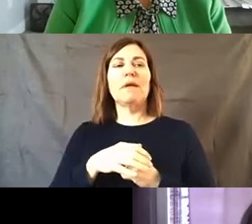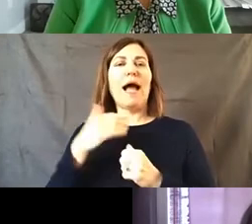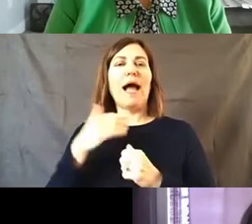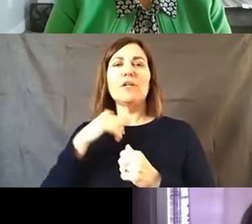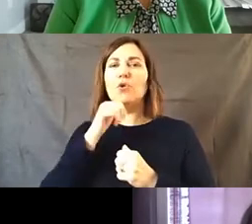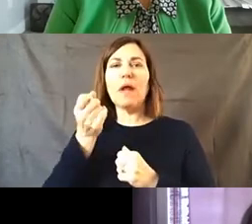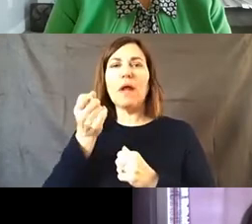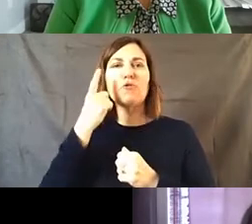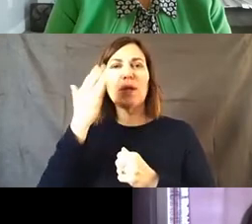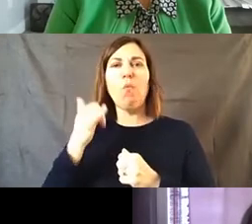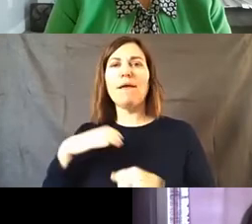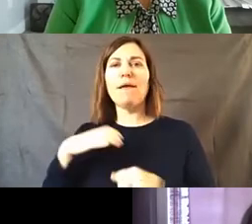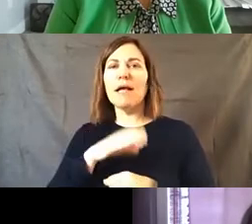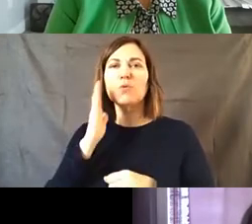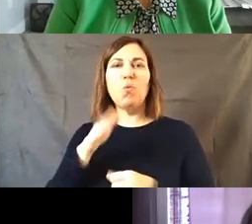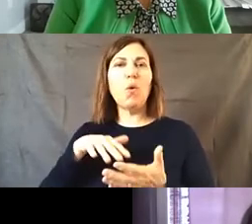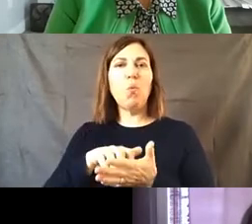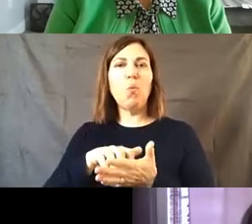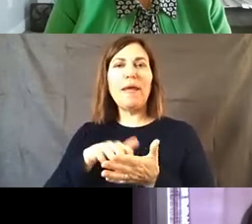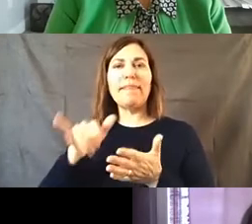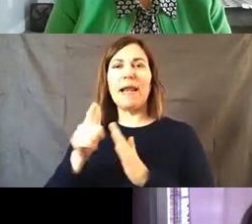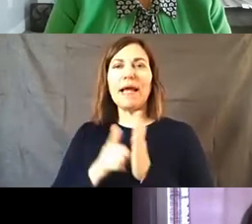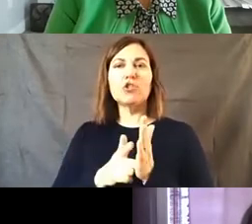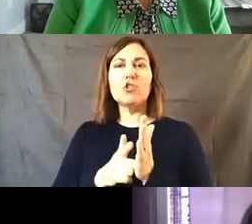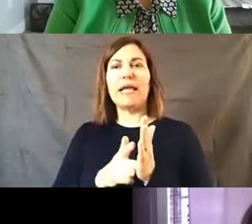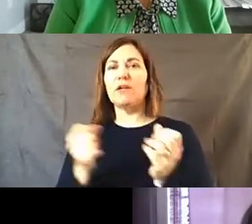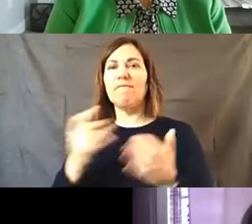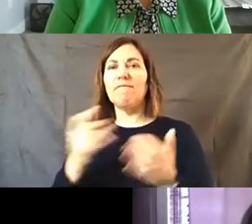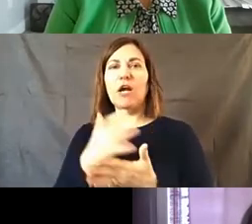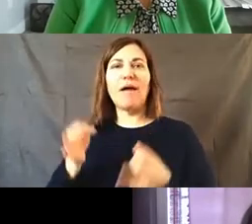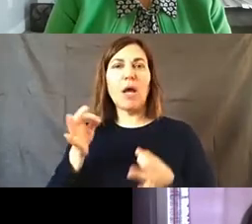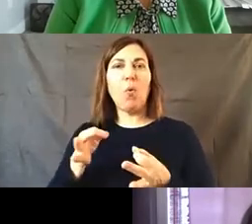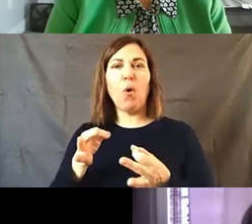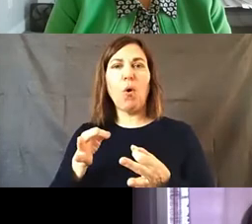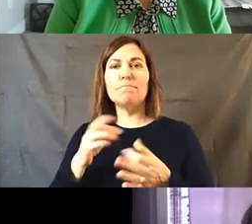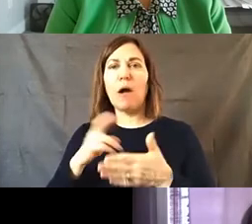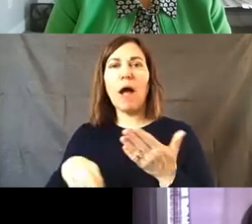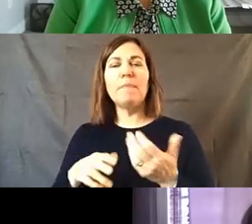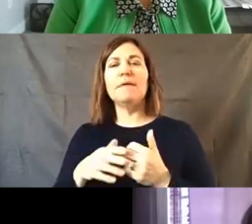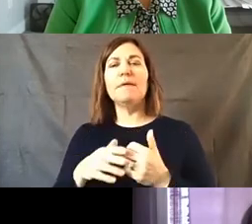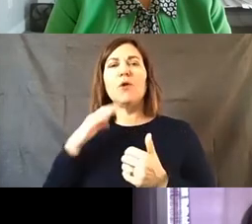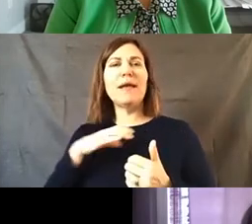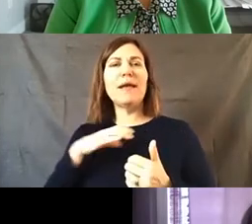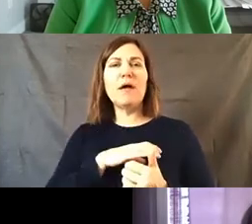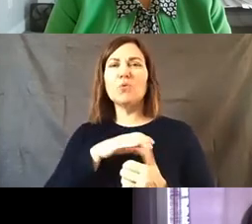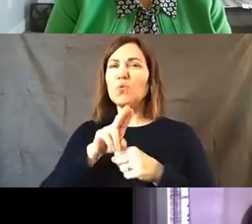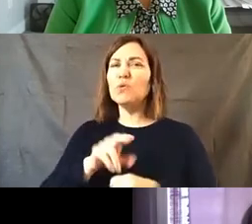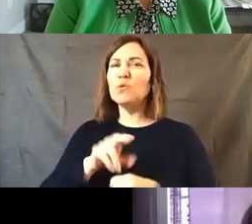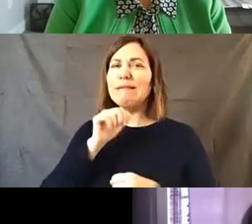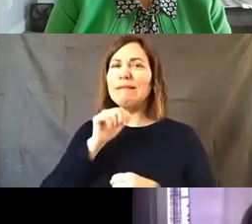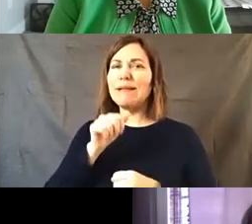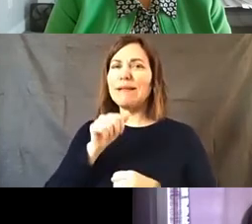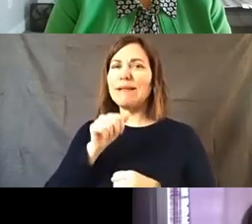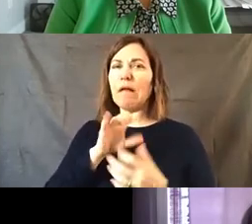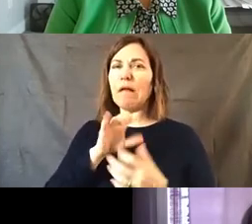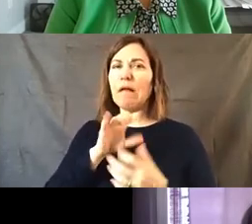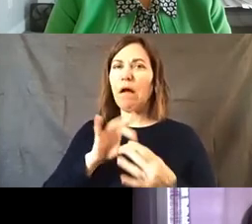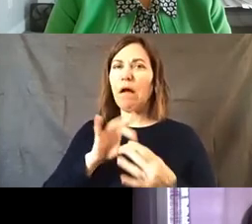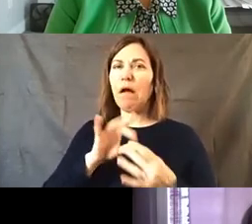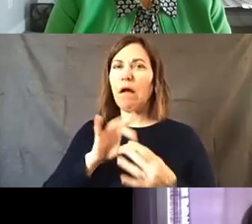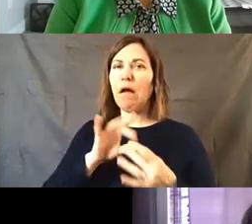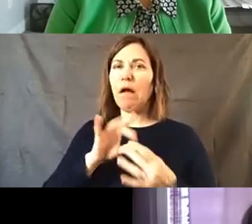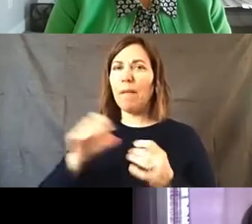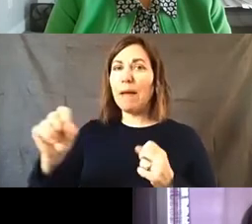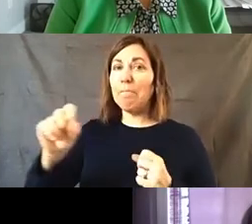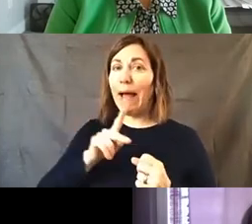fear of a court outcome. I know council usually doesn't comment back to folks on public comment, so I would love if